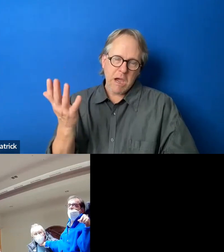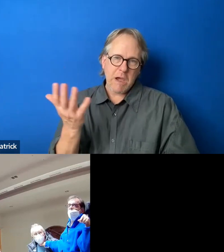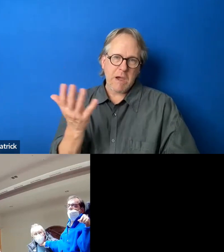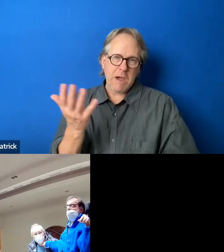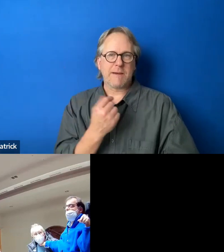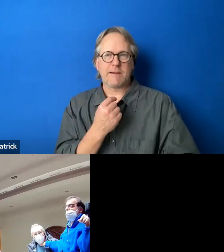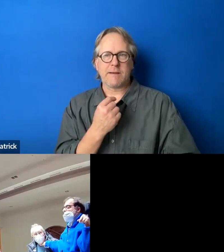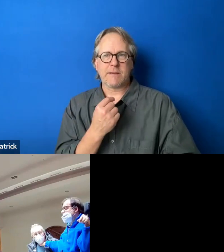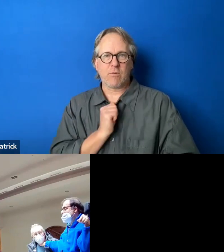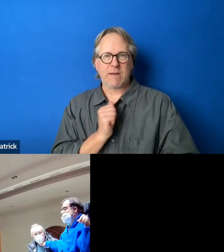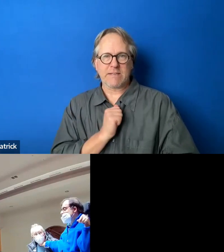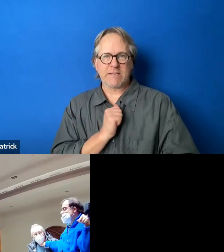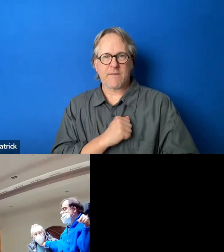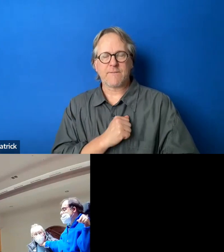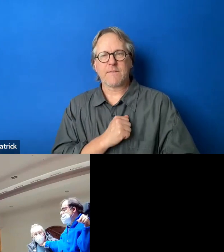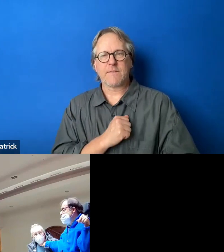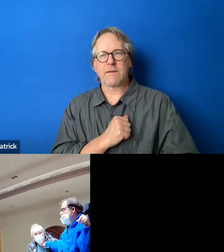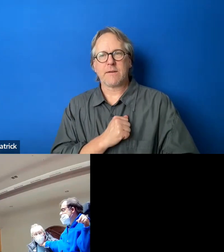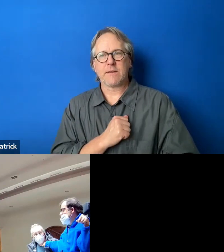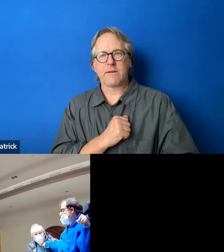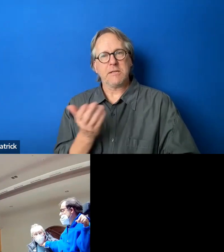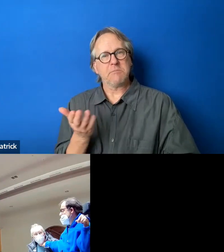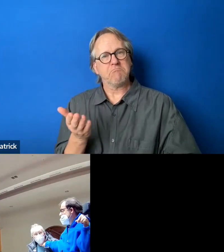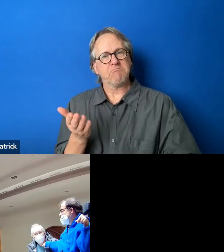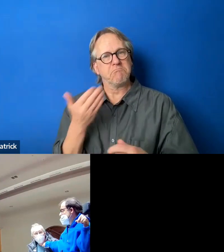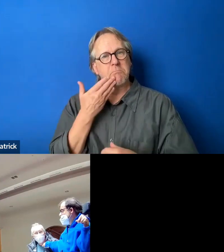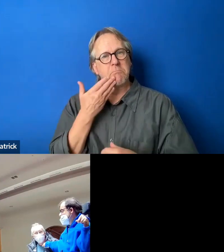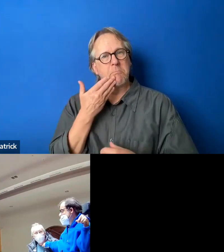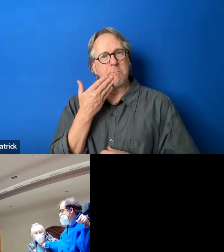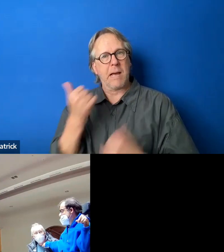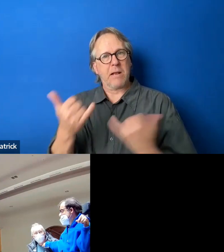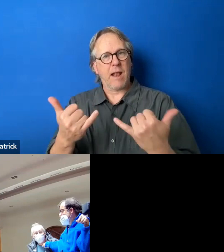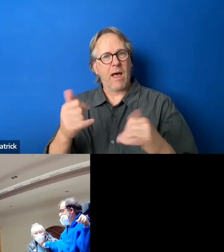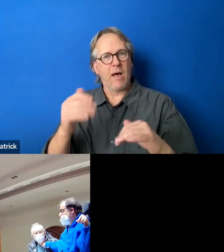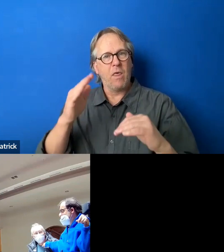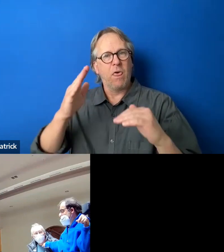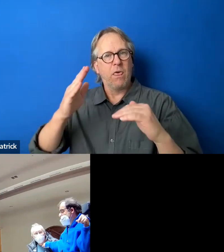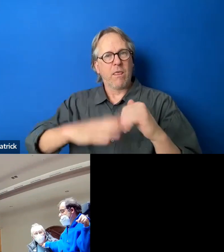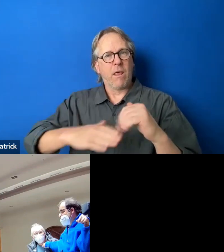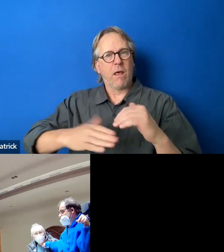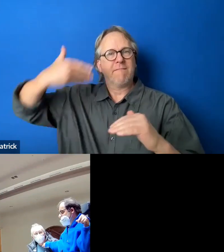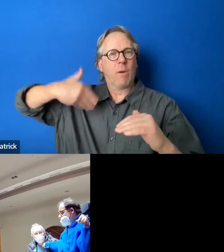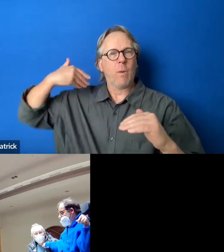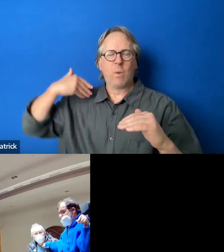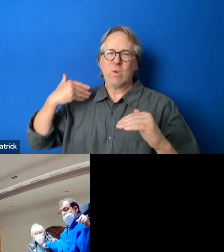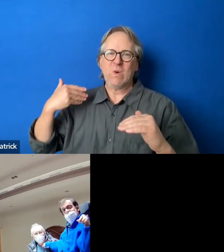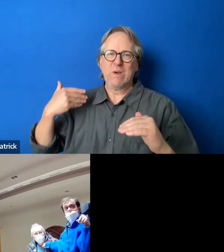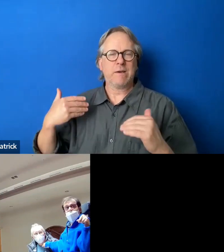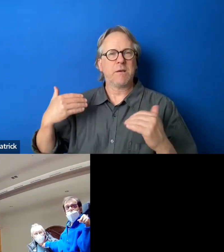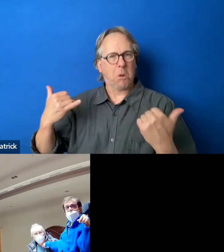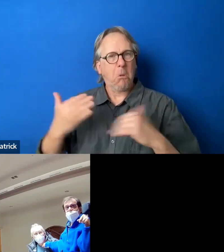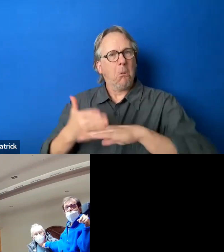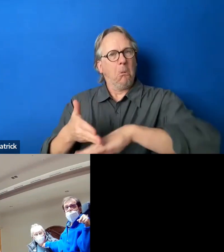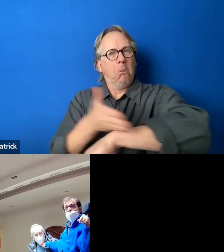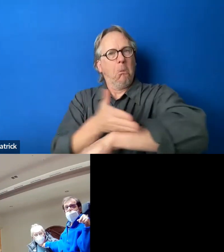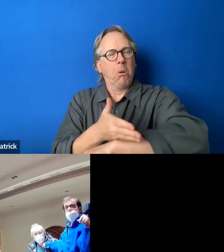I believe we are better than we were, and that we have a long way